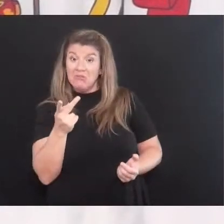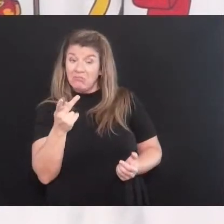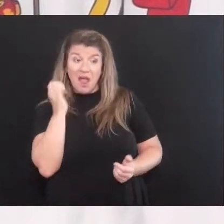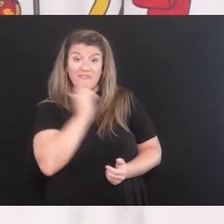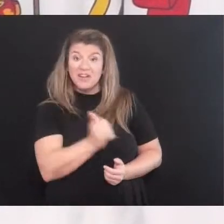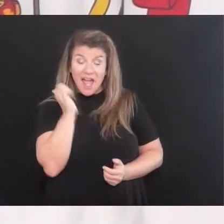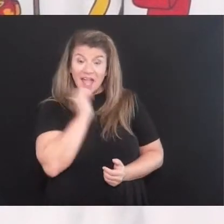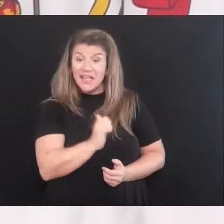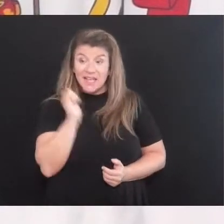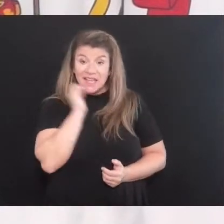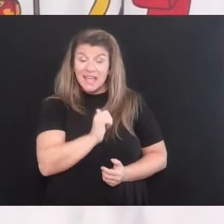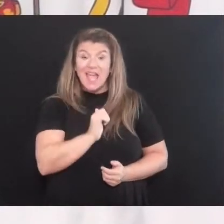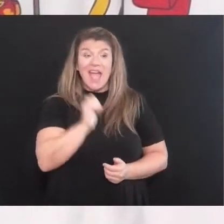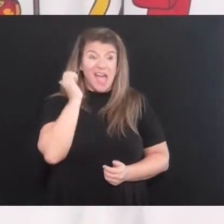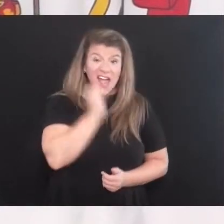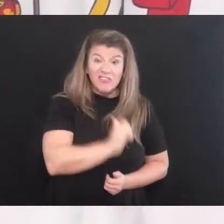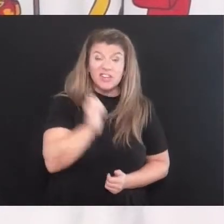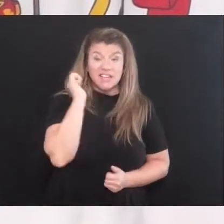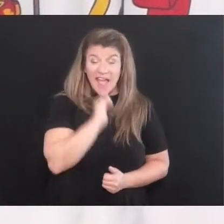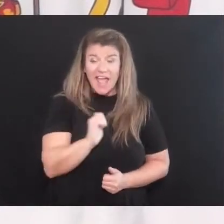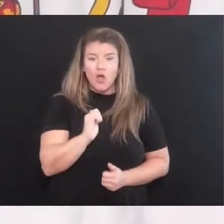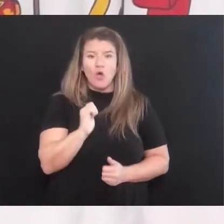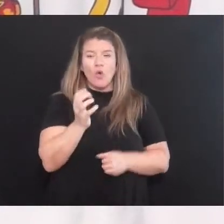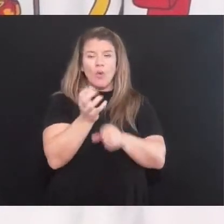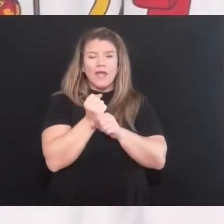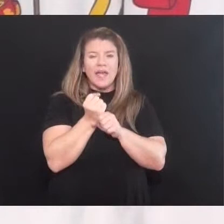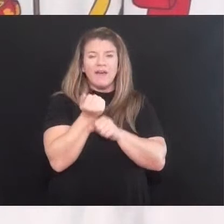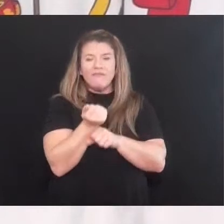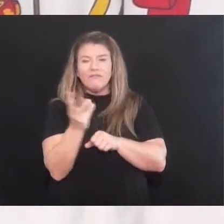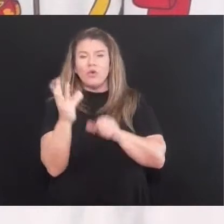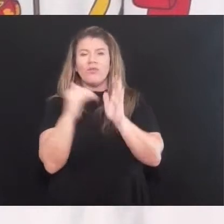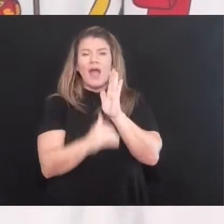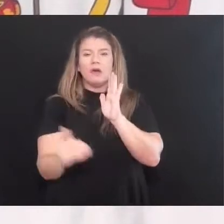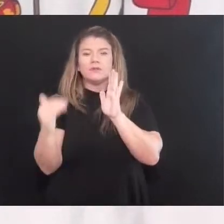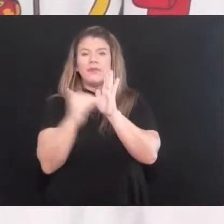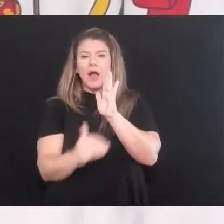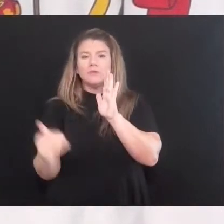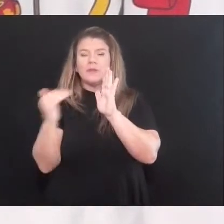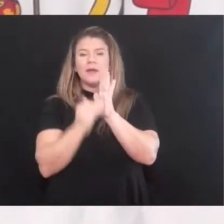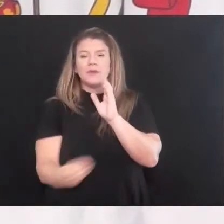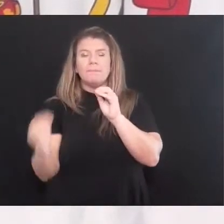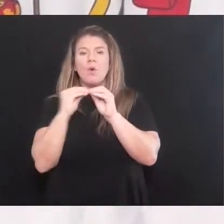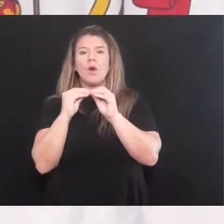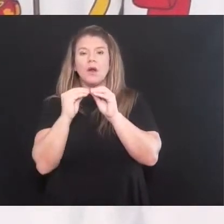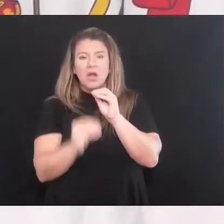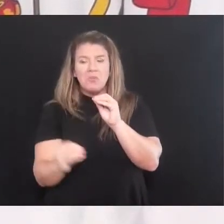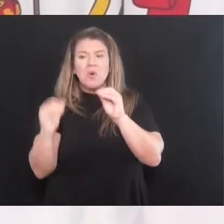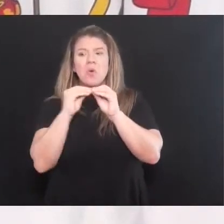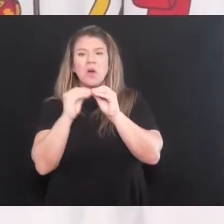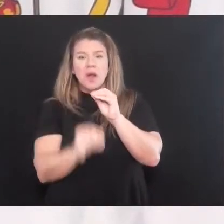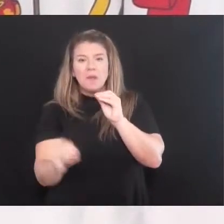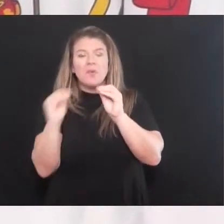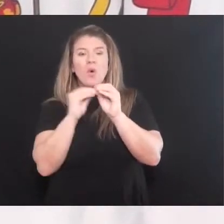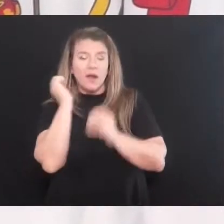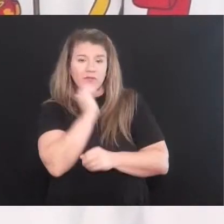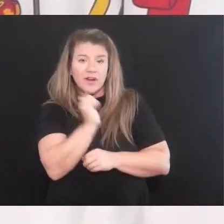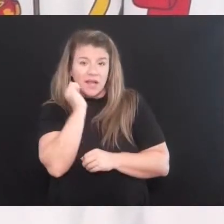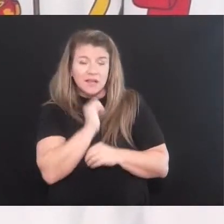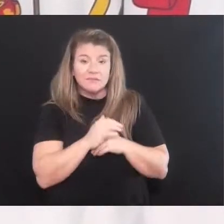it every day, that every day we get a few thousand more, a few thousand more, a few thousand more.